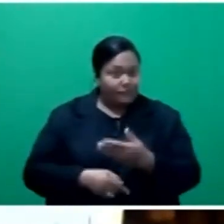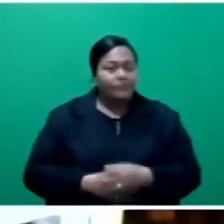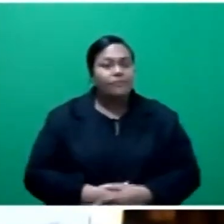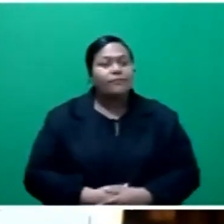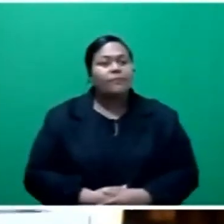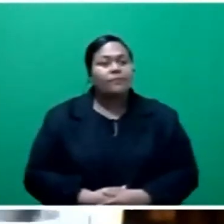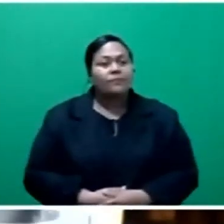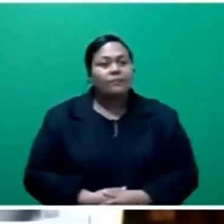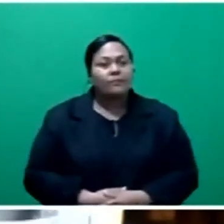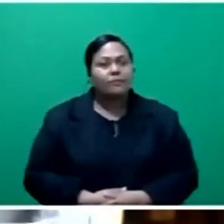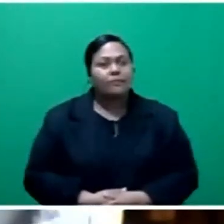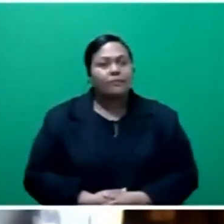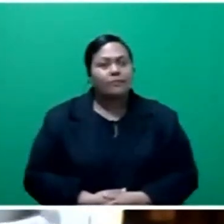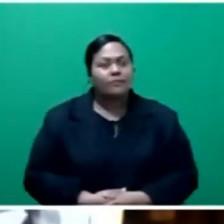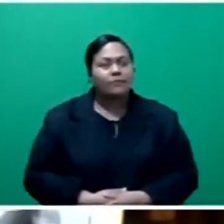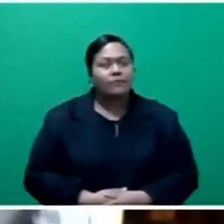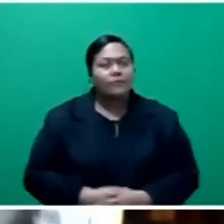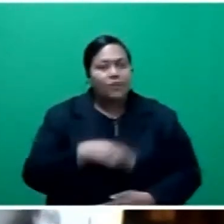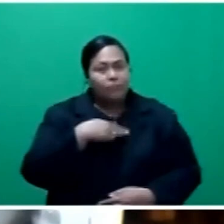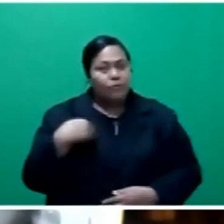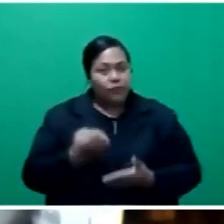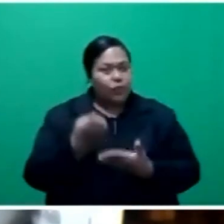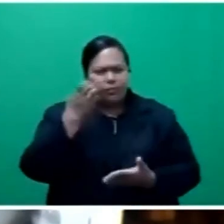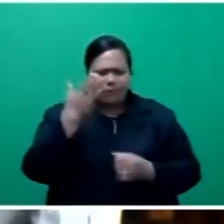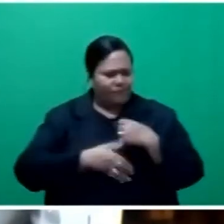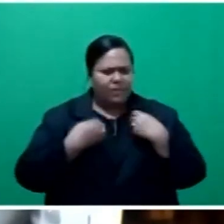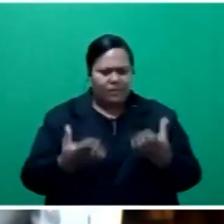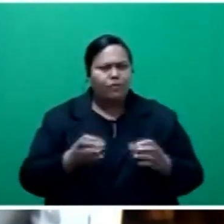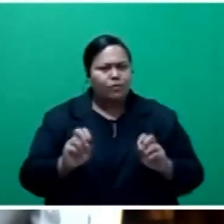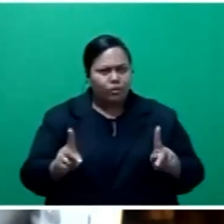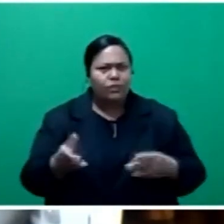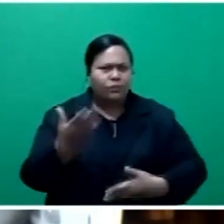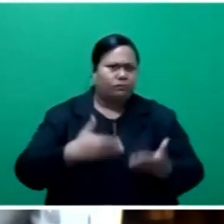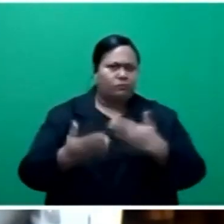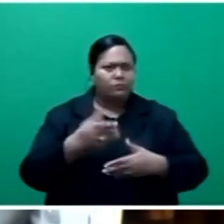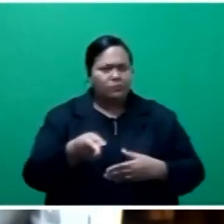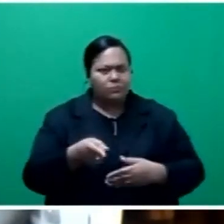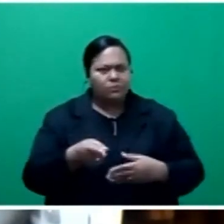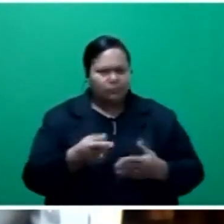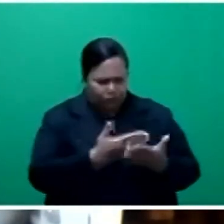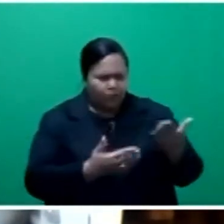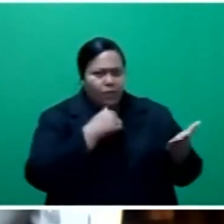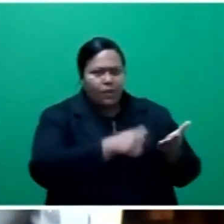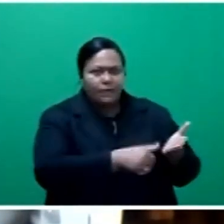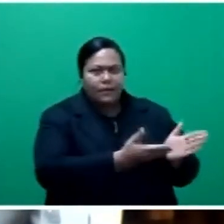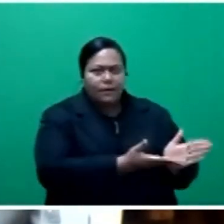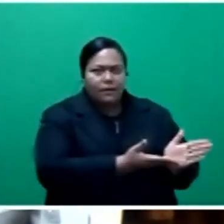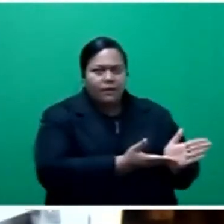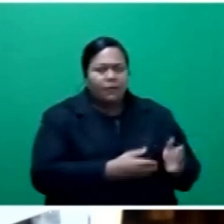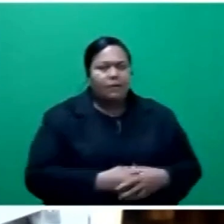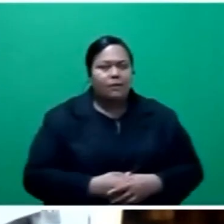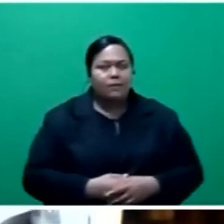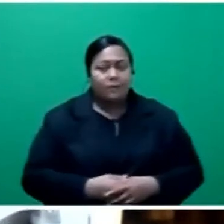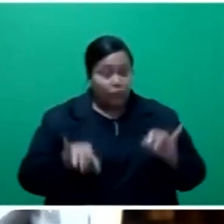the Ministry of Economy, Mr. Speaker, sir, for example, was not given an opportunity to discuss the additional issues highlighted in the subsequent DMLs. These issues are